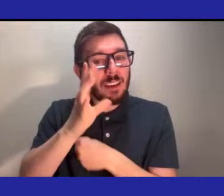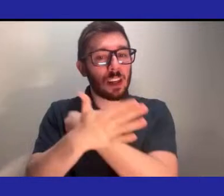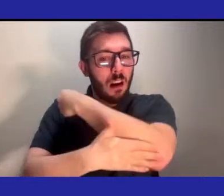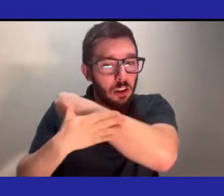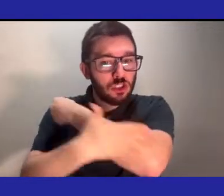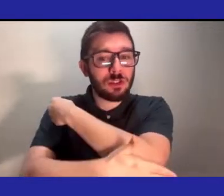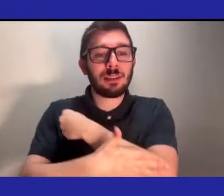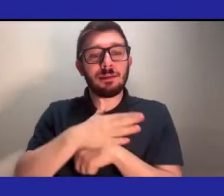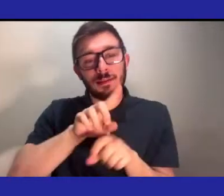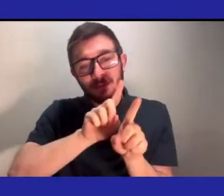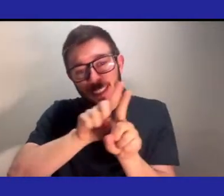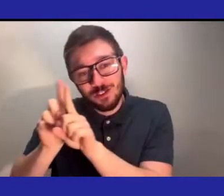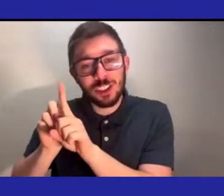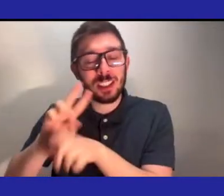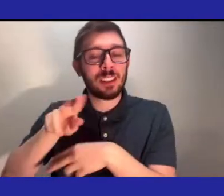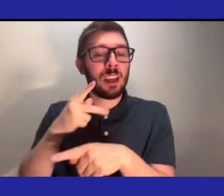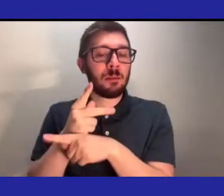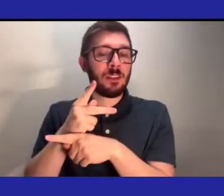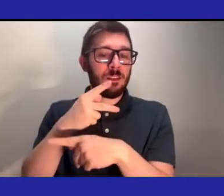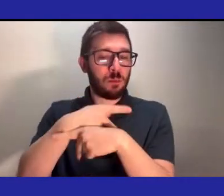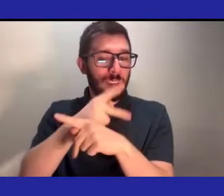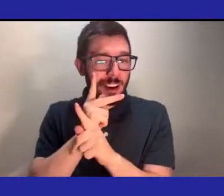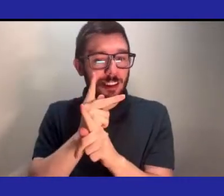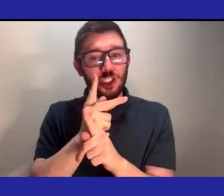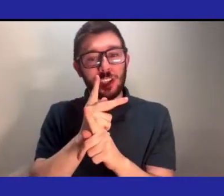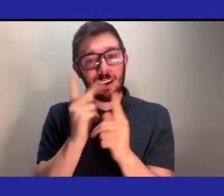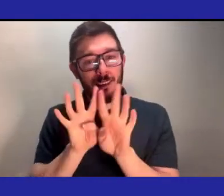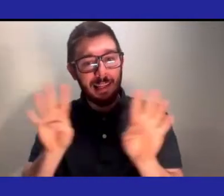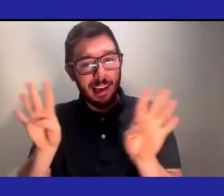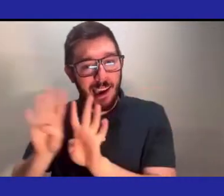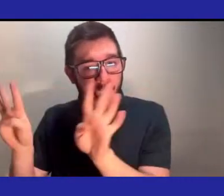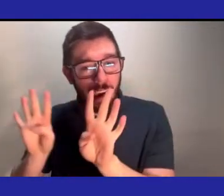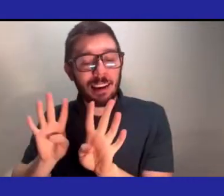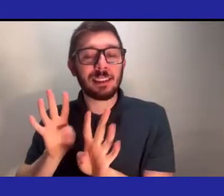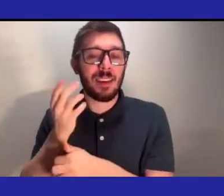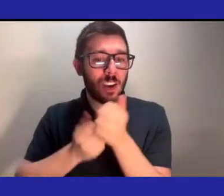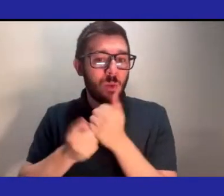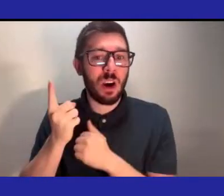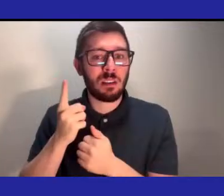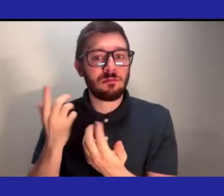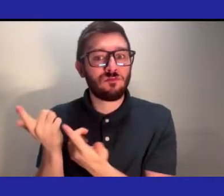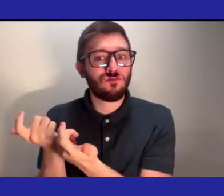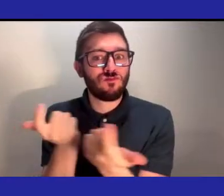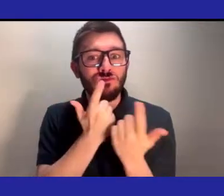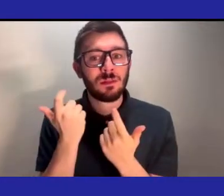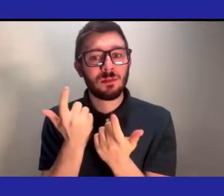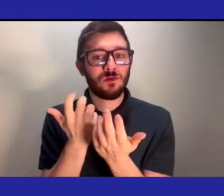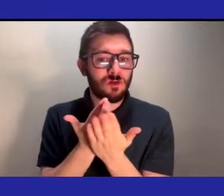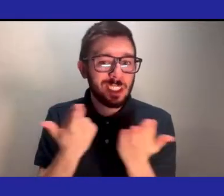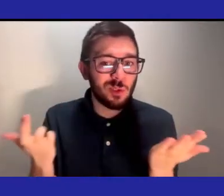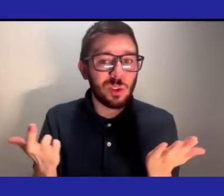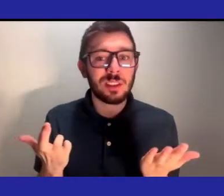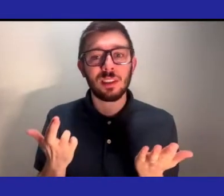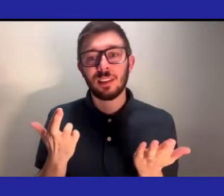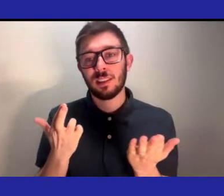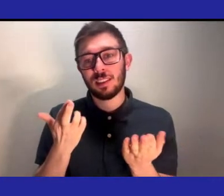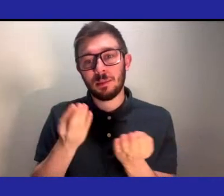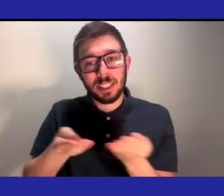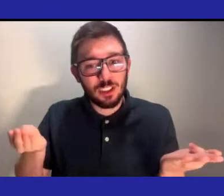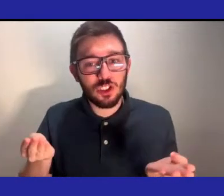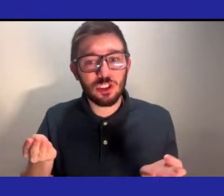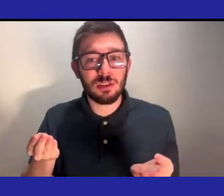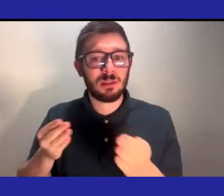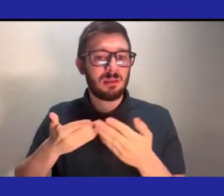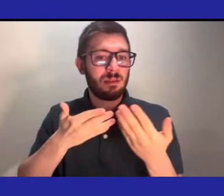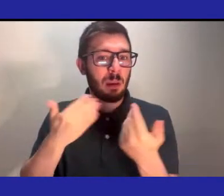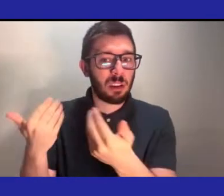of production lines, everybody sources their equipment and raw materials separately. You know, when you get